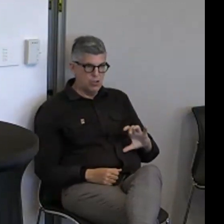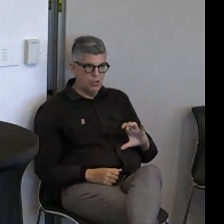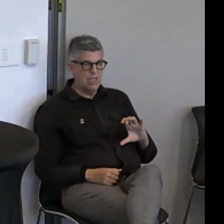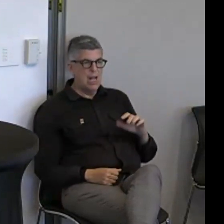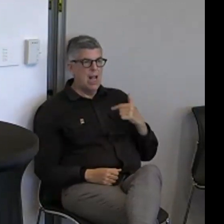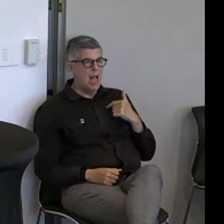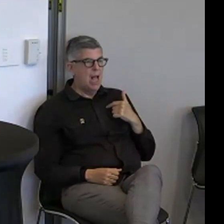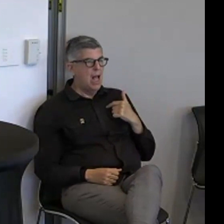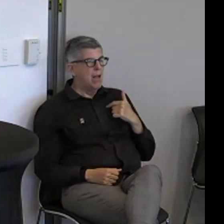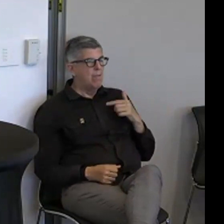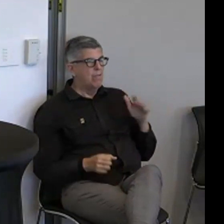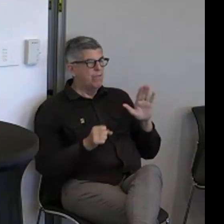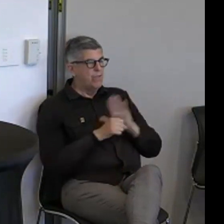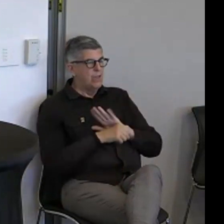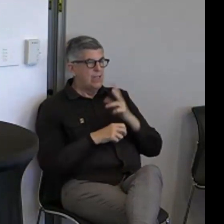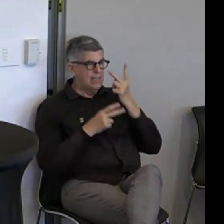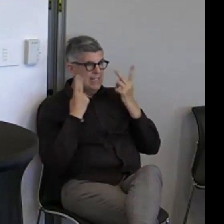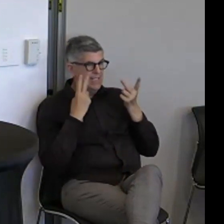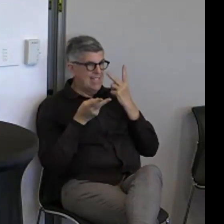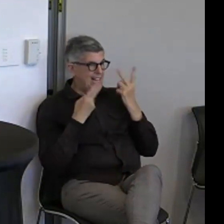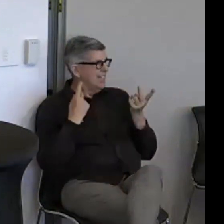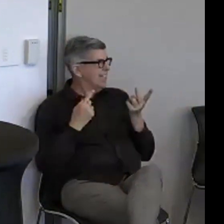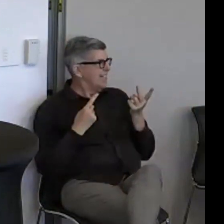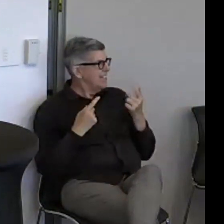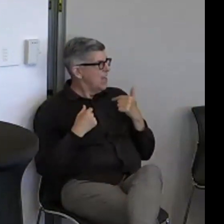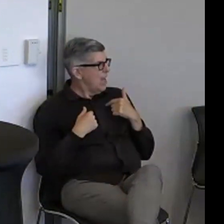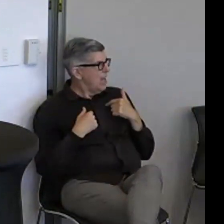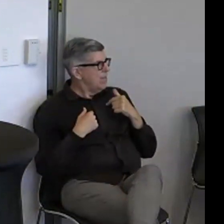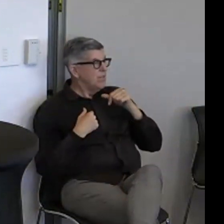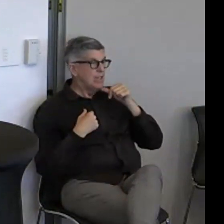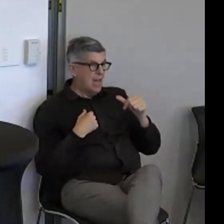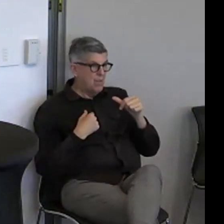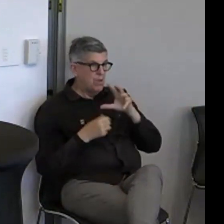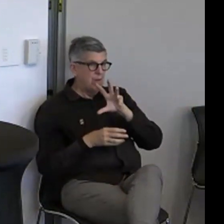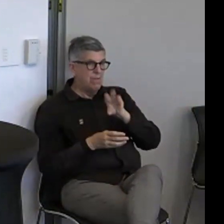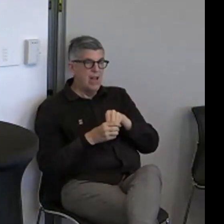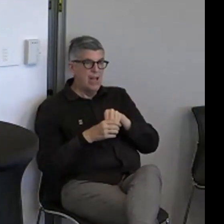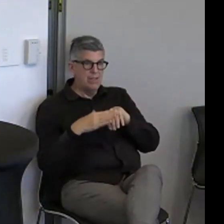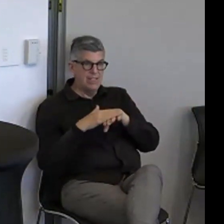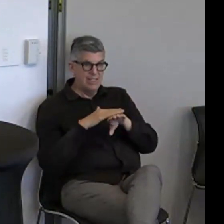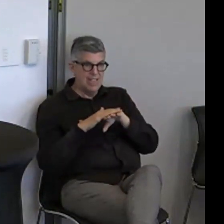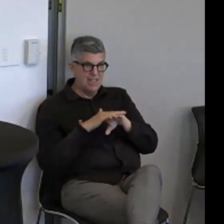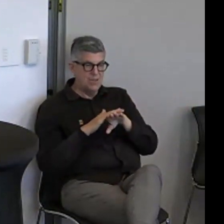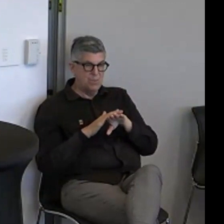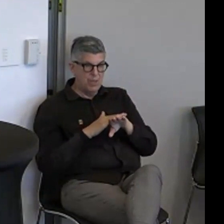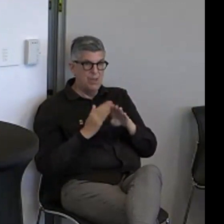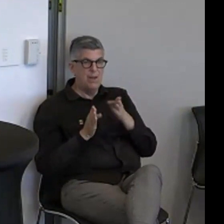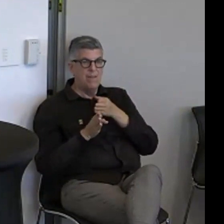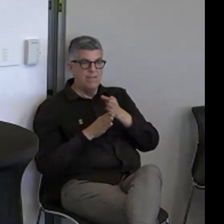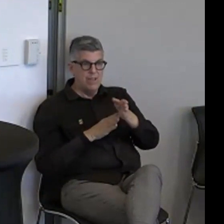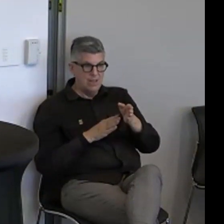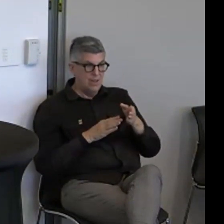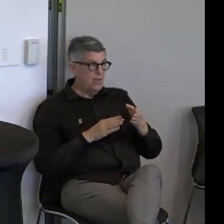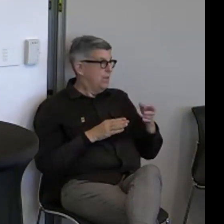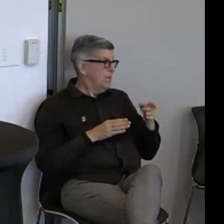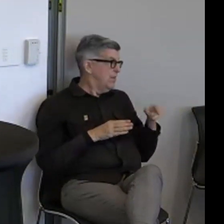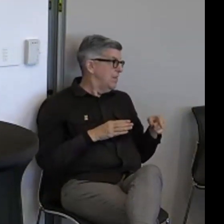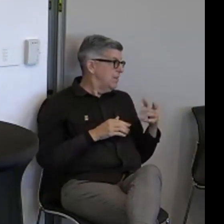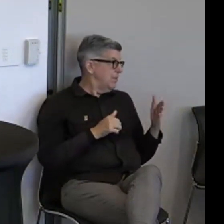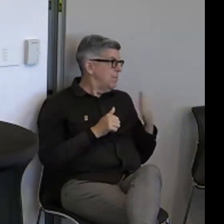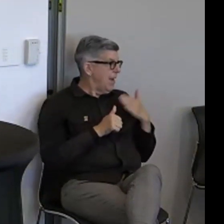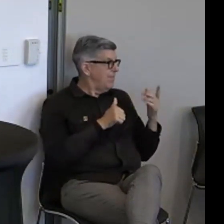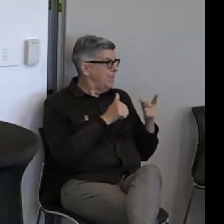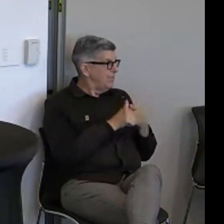fully sighted, and I actually haven't been in the accessibility field ahead of time. This is actually my first event.